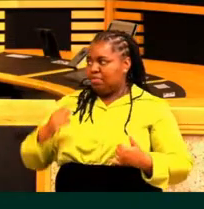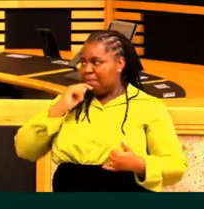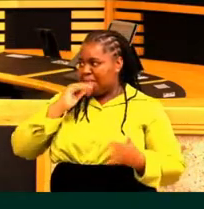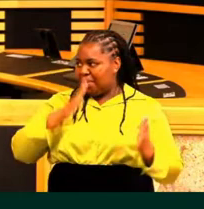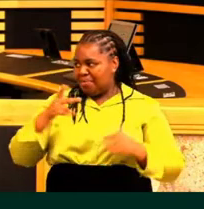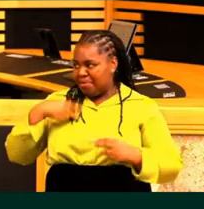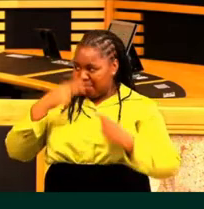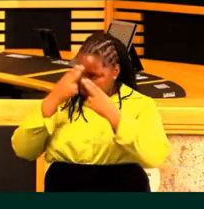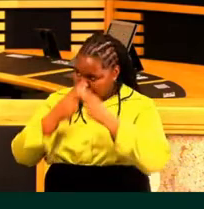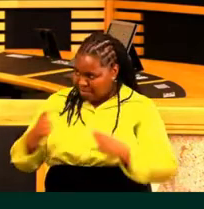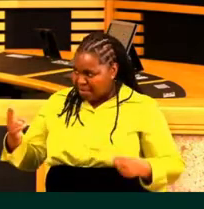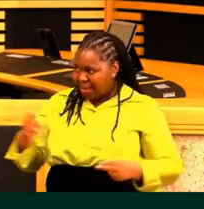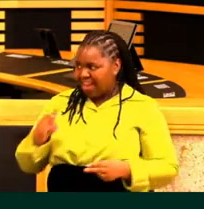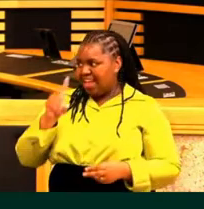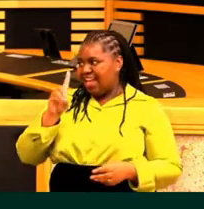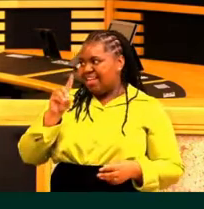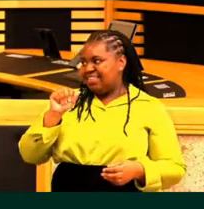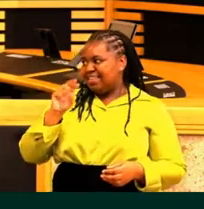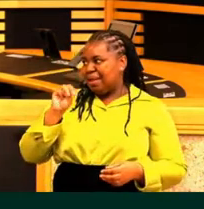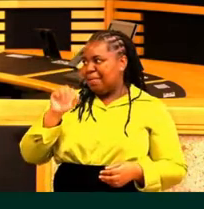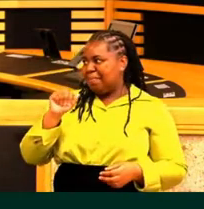me as honorable premium